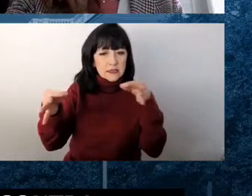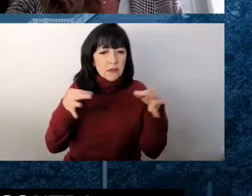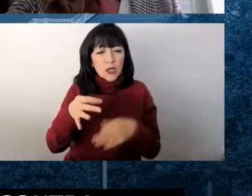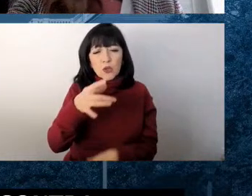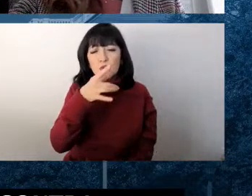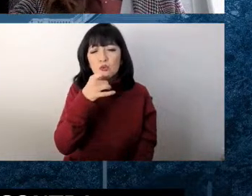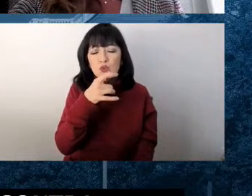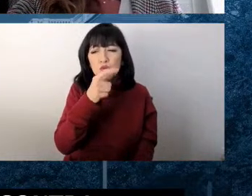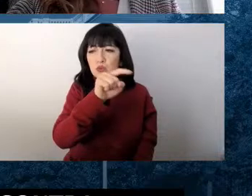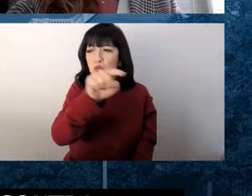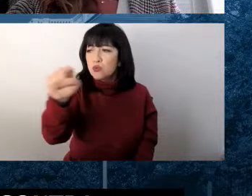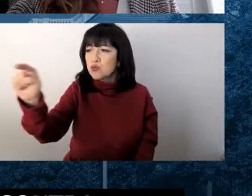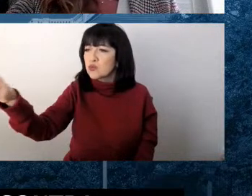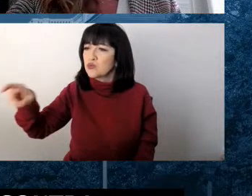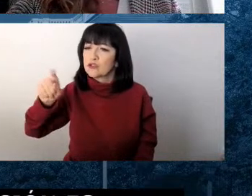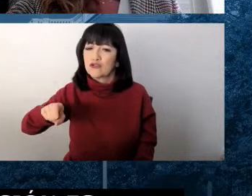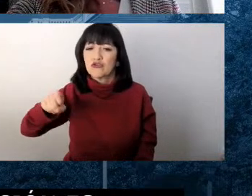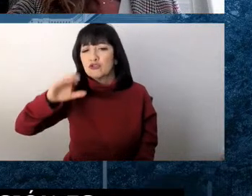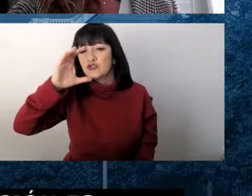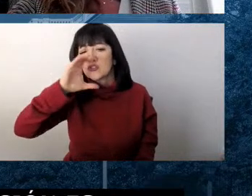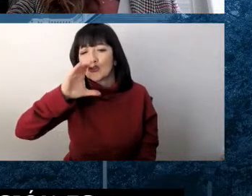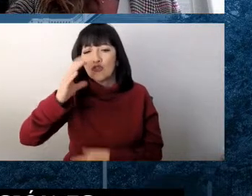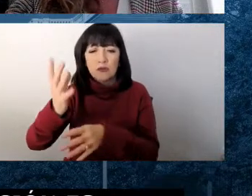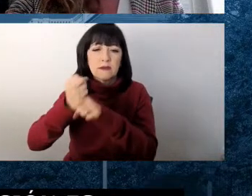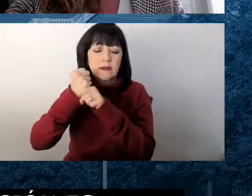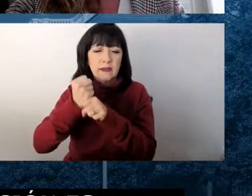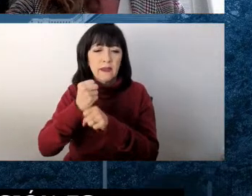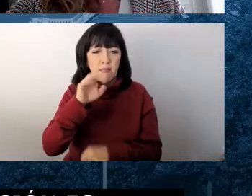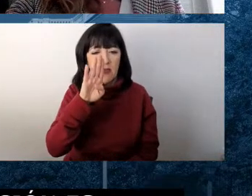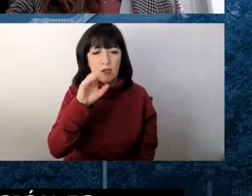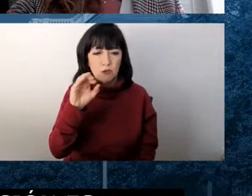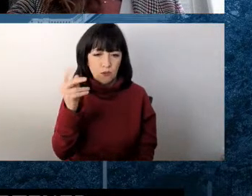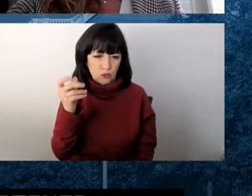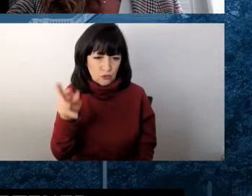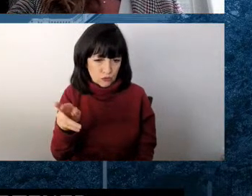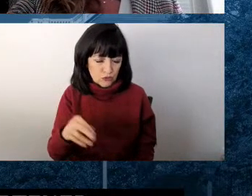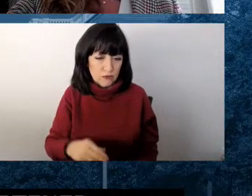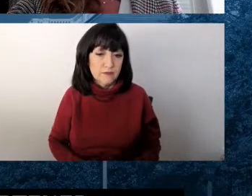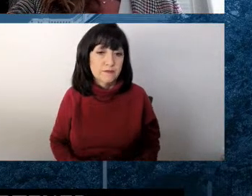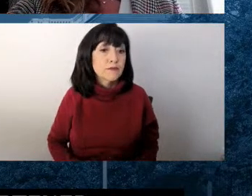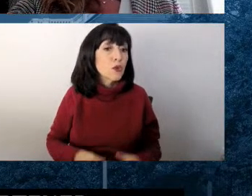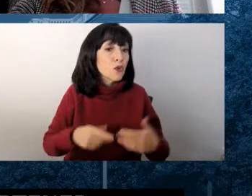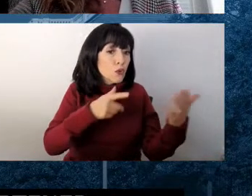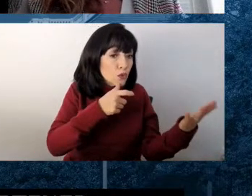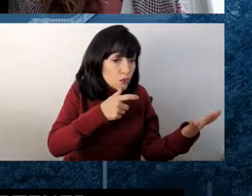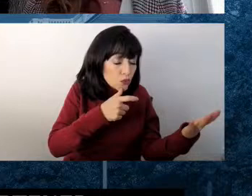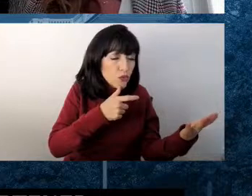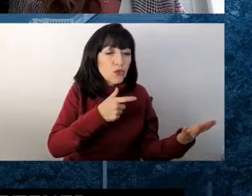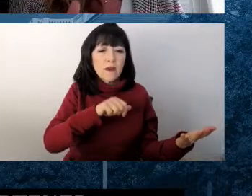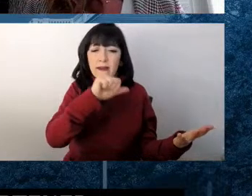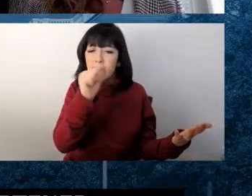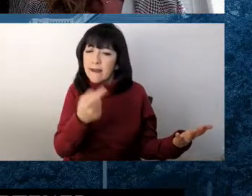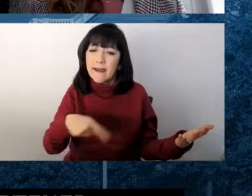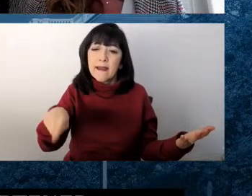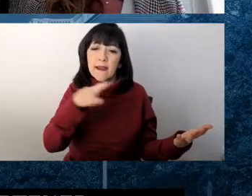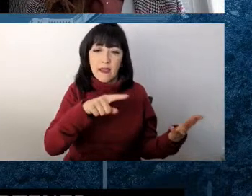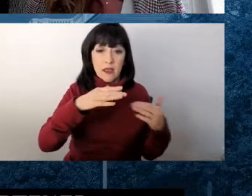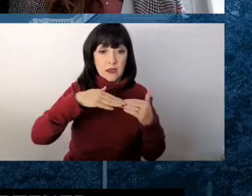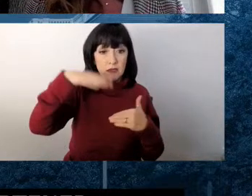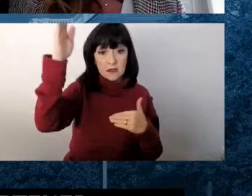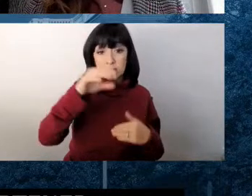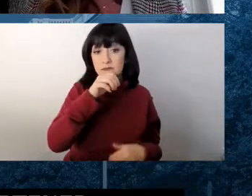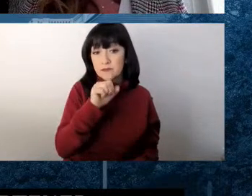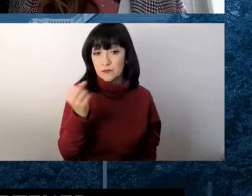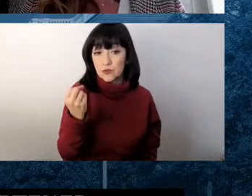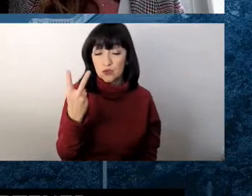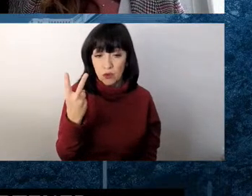Now, anyone over ages 12 should get their booster as soon as they're eligible, meaning if it's been 5 months